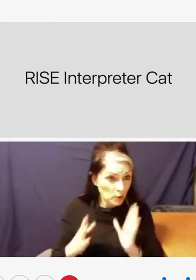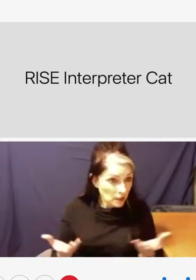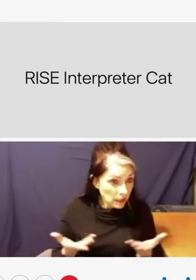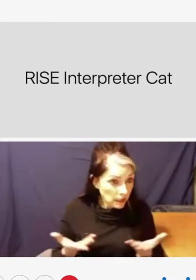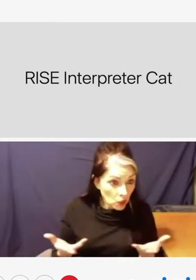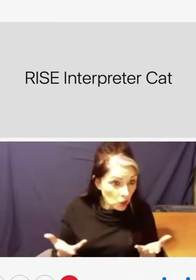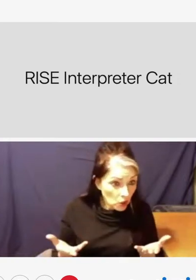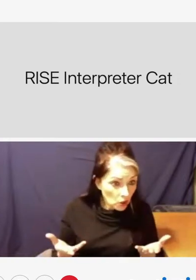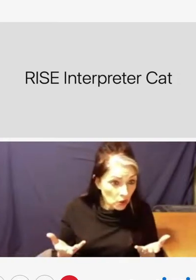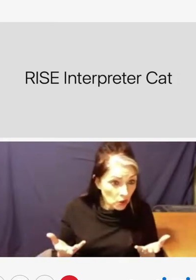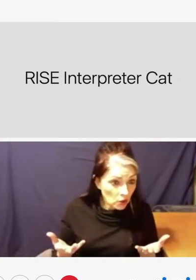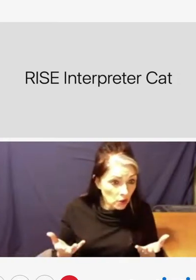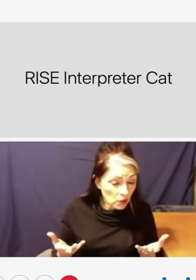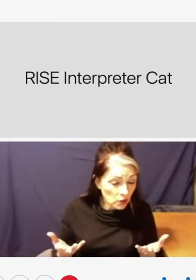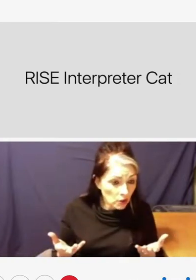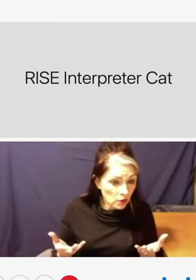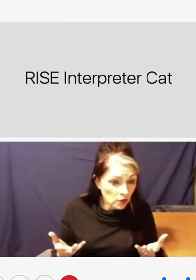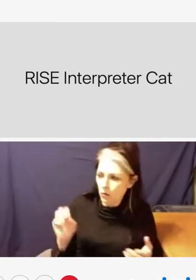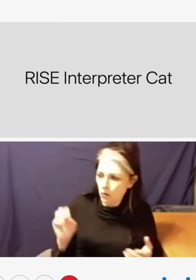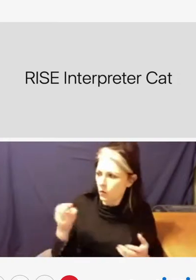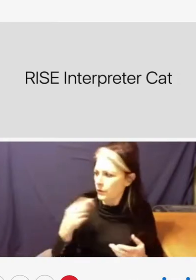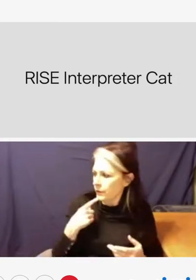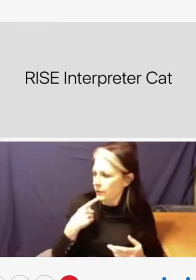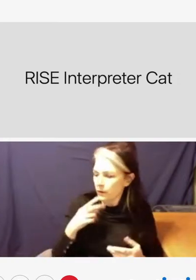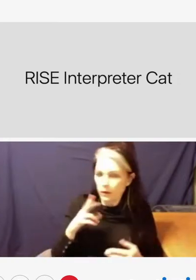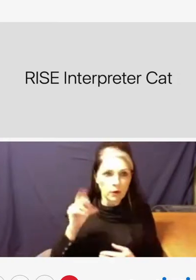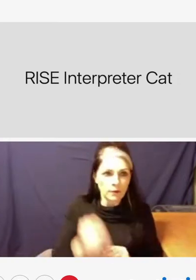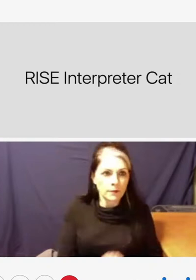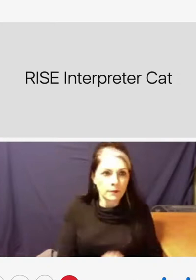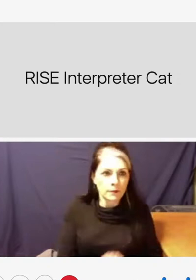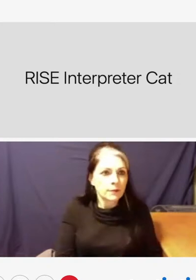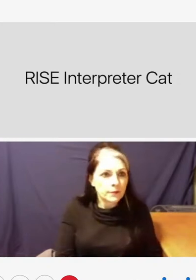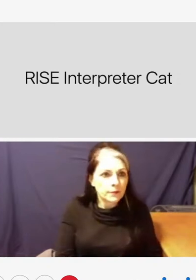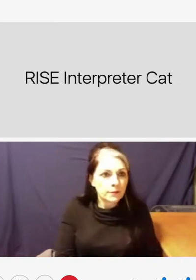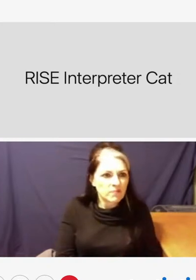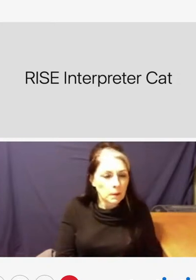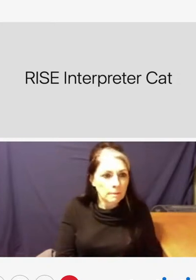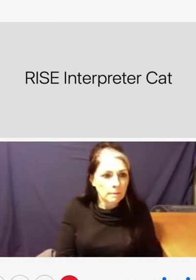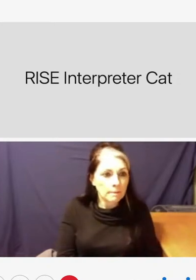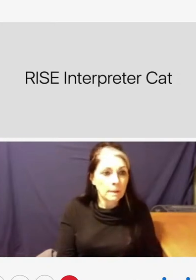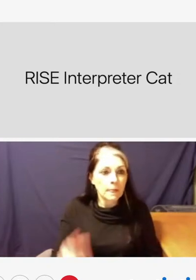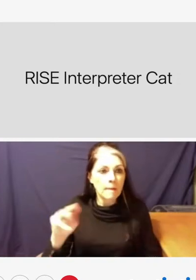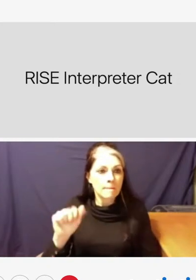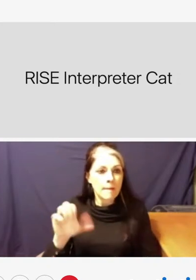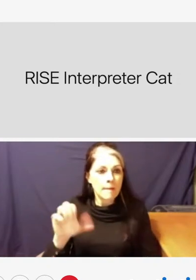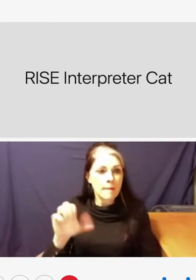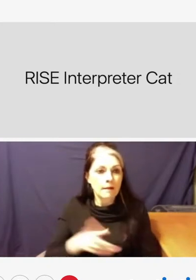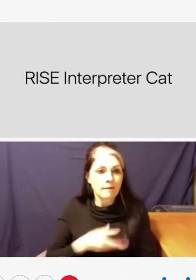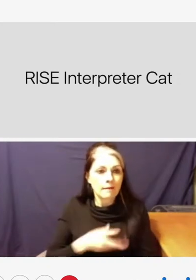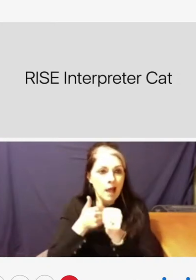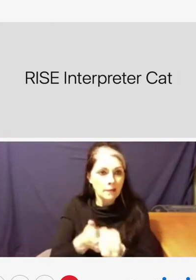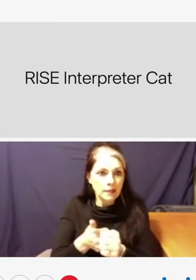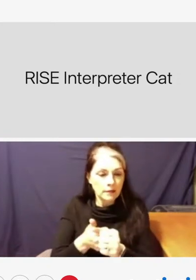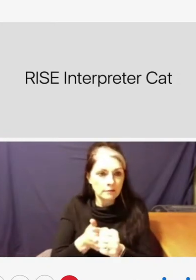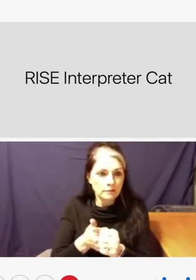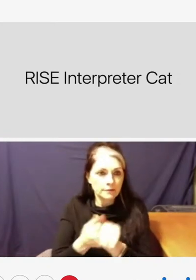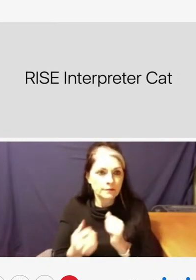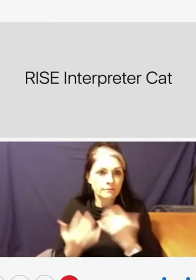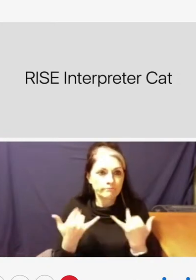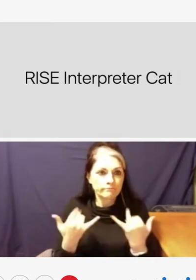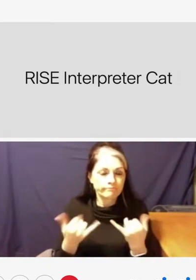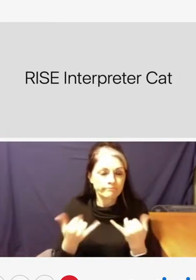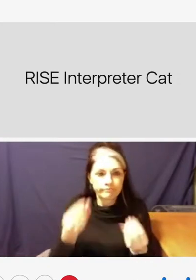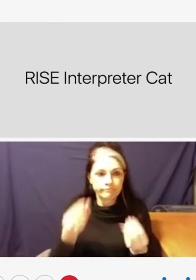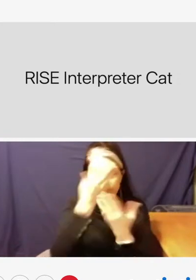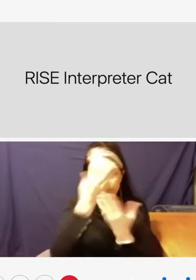oh no Mac update no Mac update